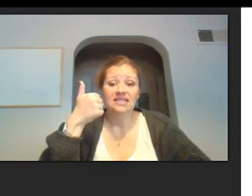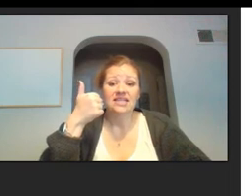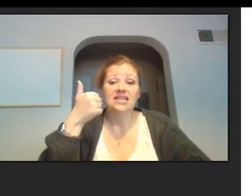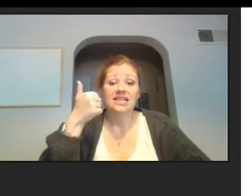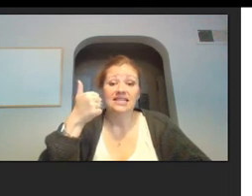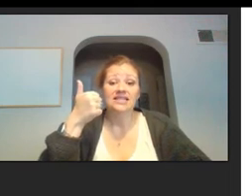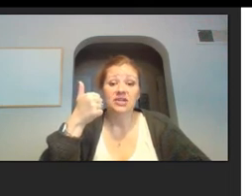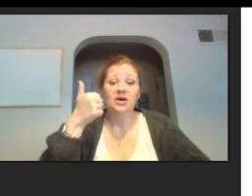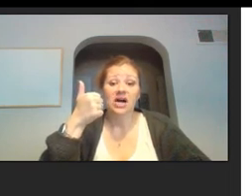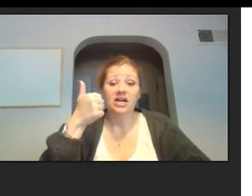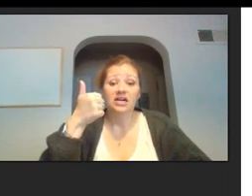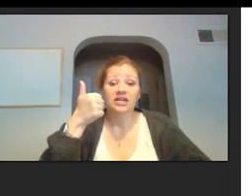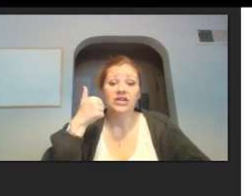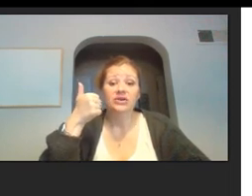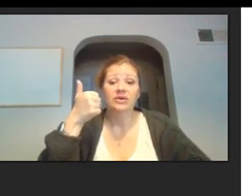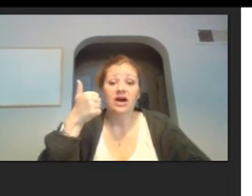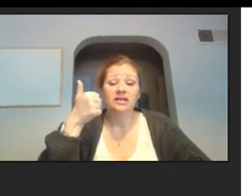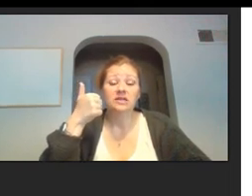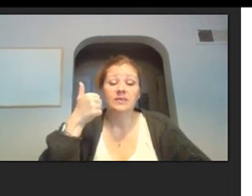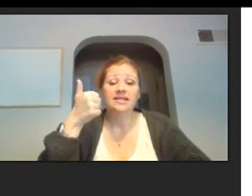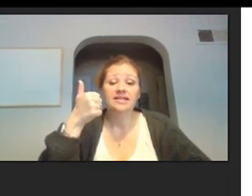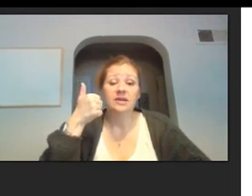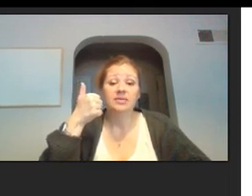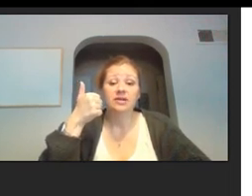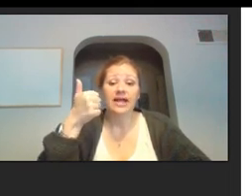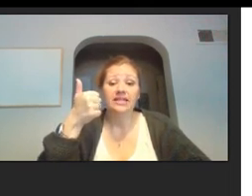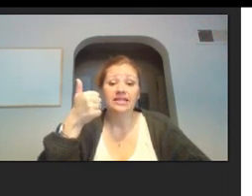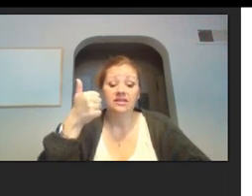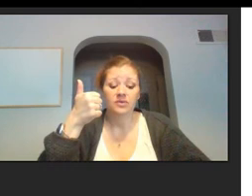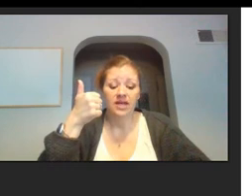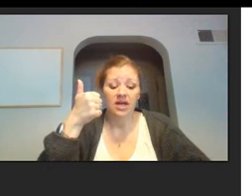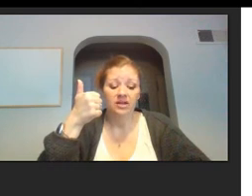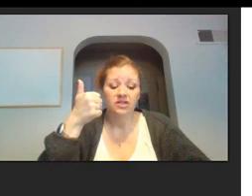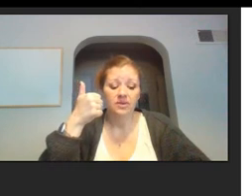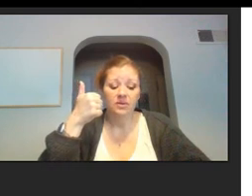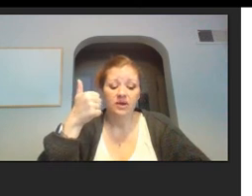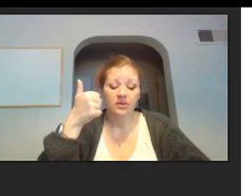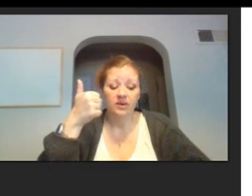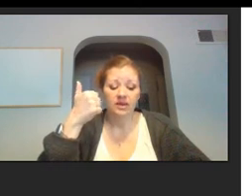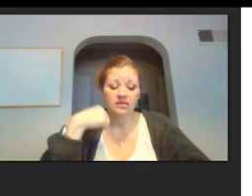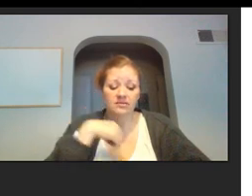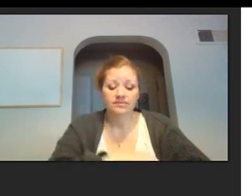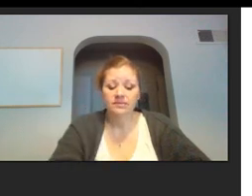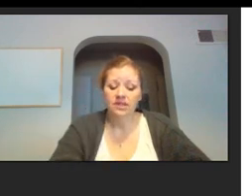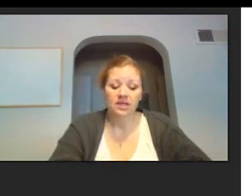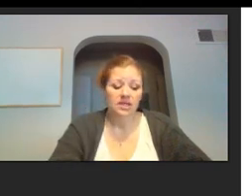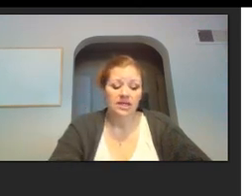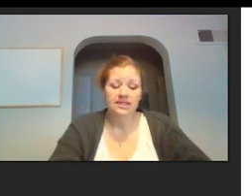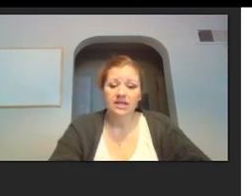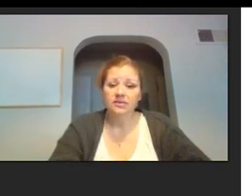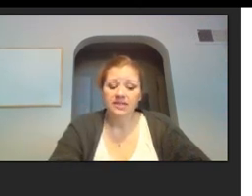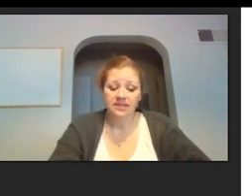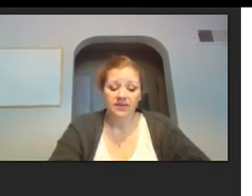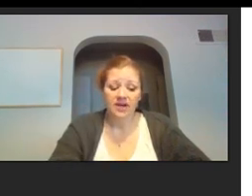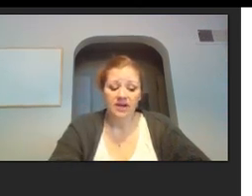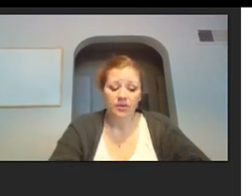Yes. Yes, you are. You are expected to be polite with the others you are working with.